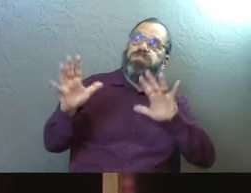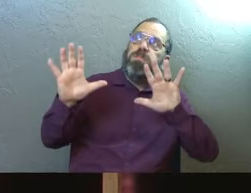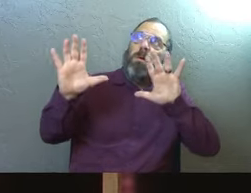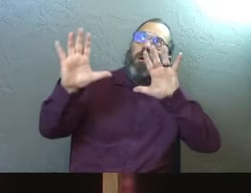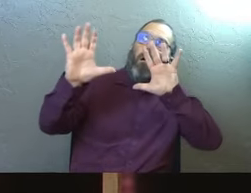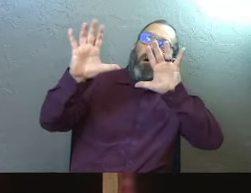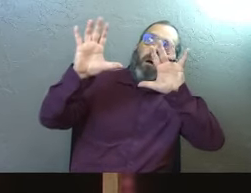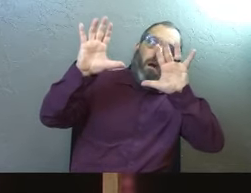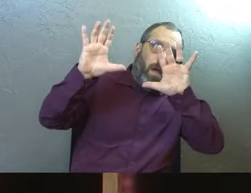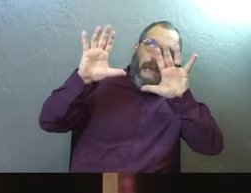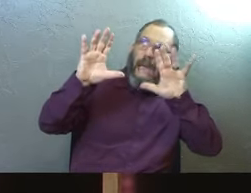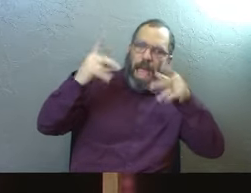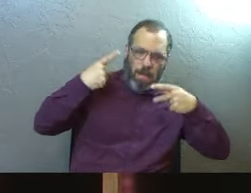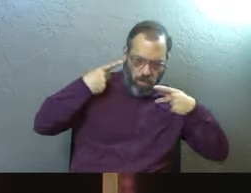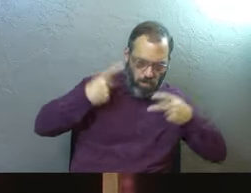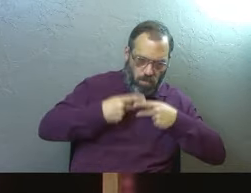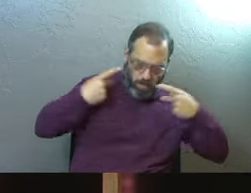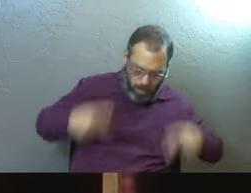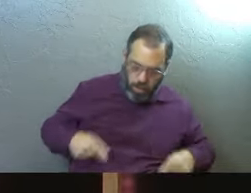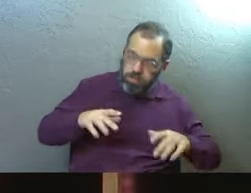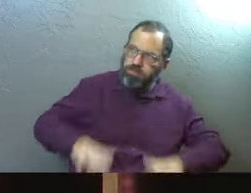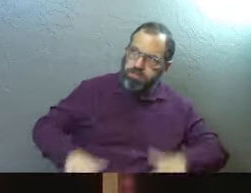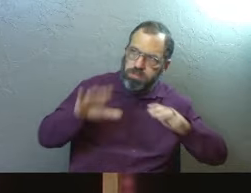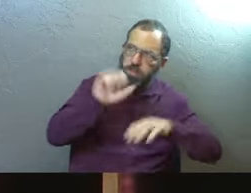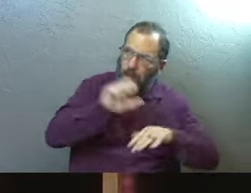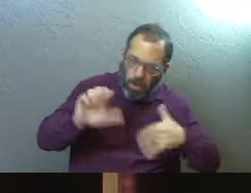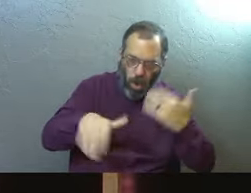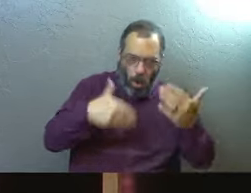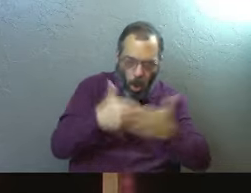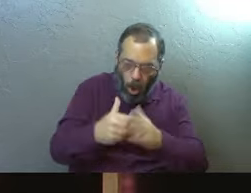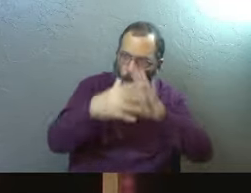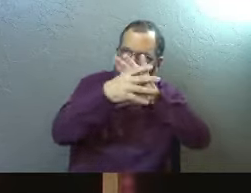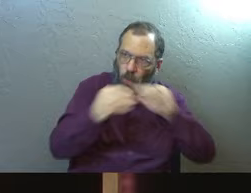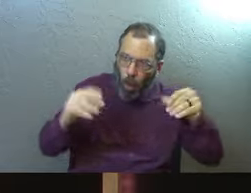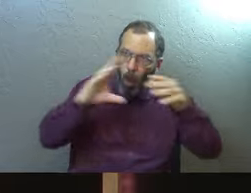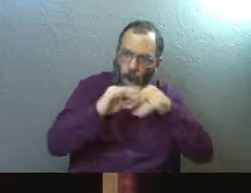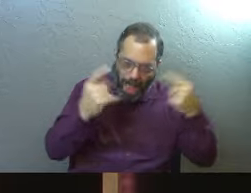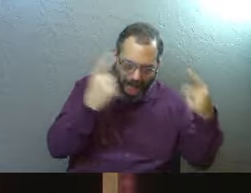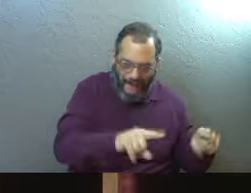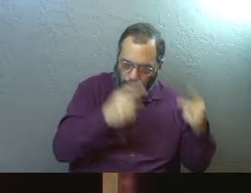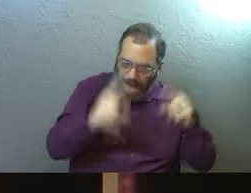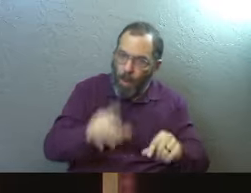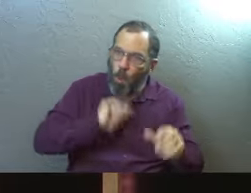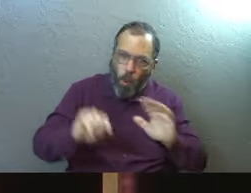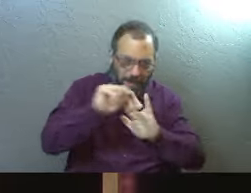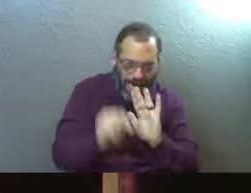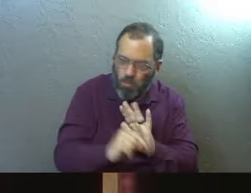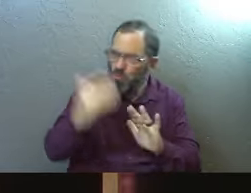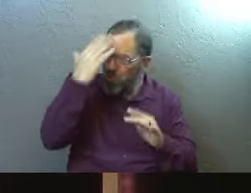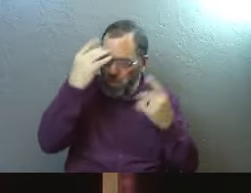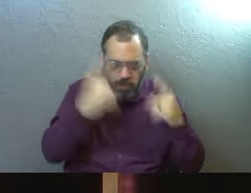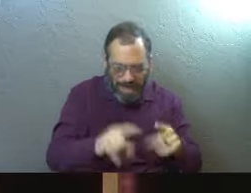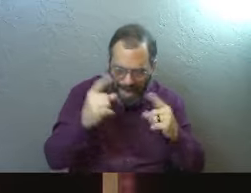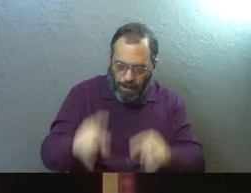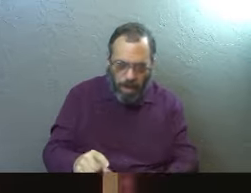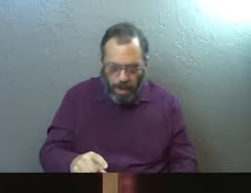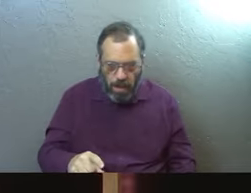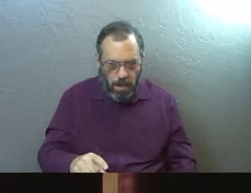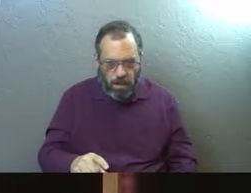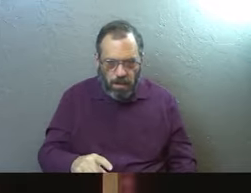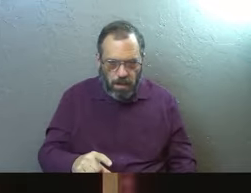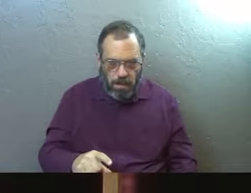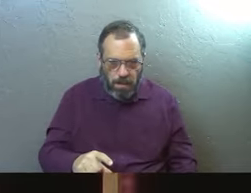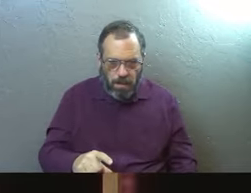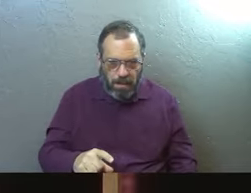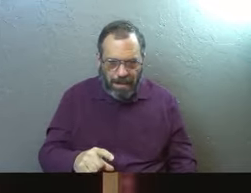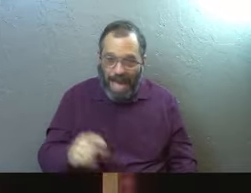you. You're also a priest, and you grew up in Sunday school with all the stories about this happening to other people. So when he says this